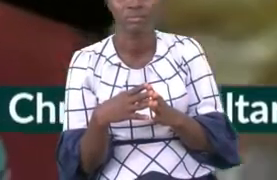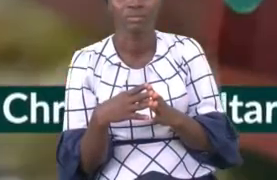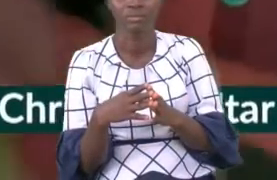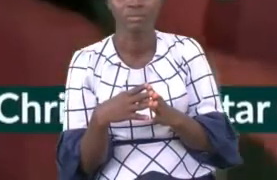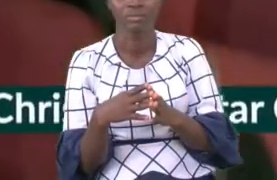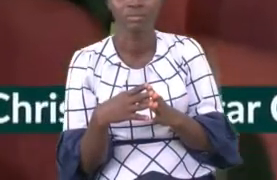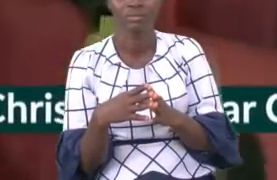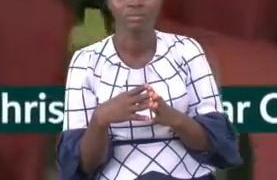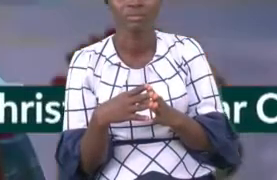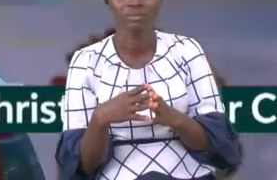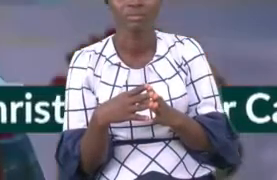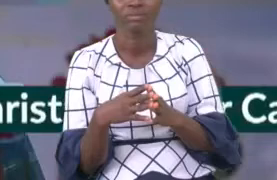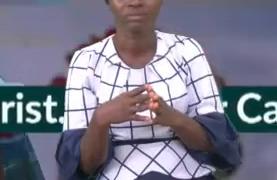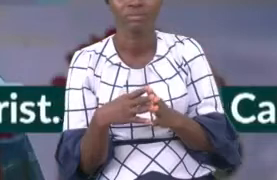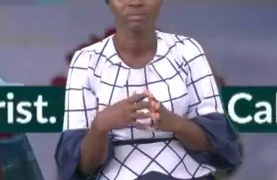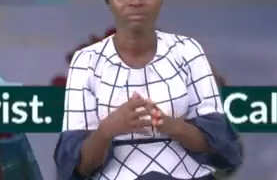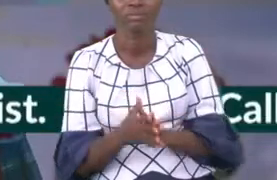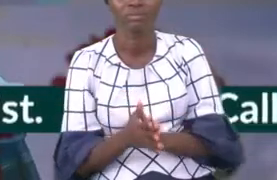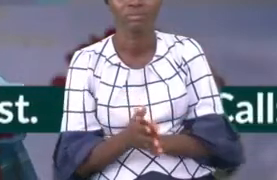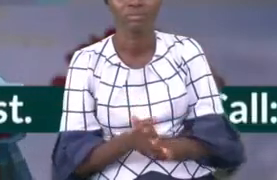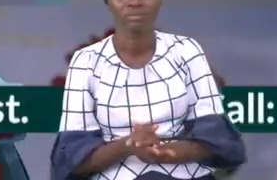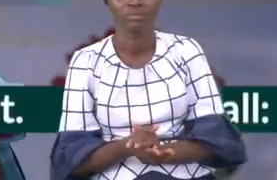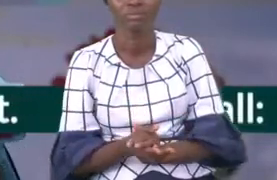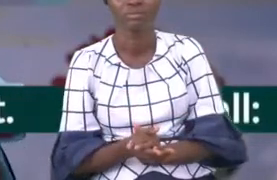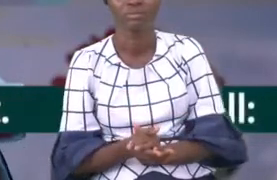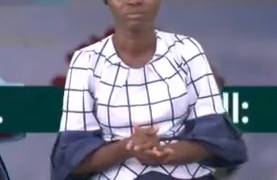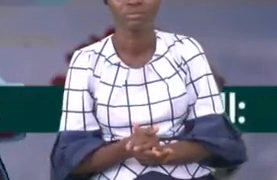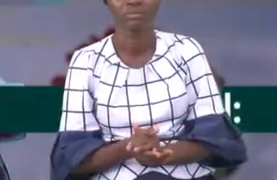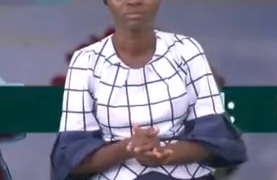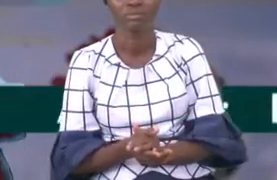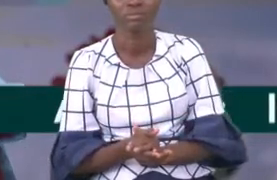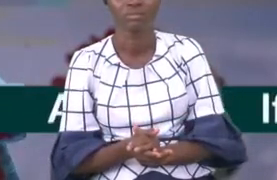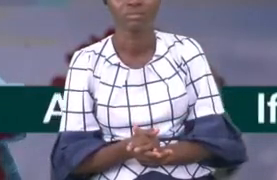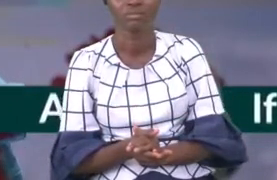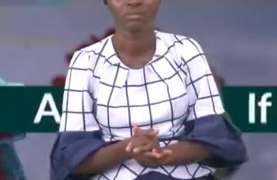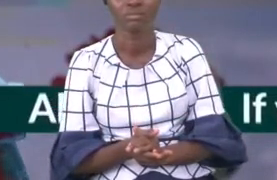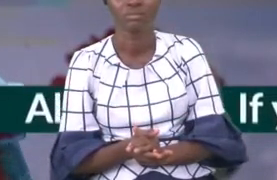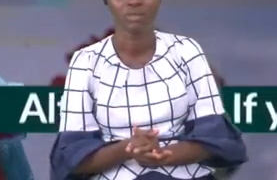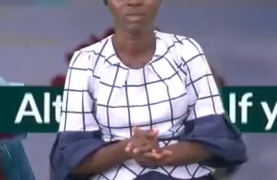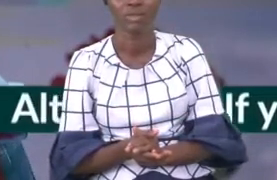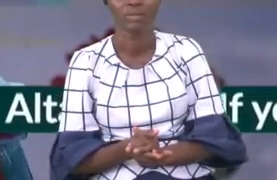at the extreme end there, if you are true, let us know.